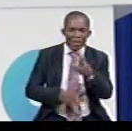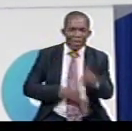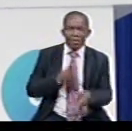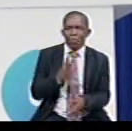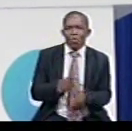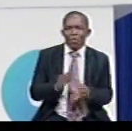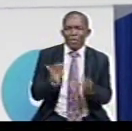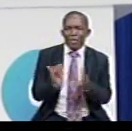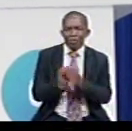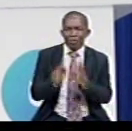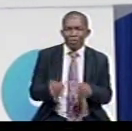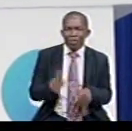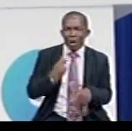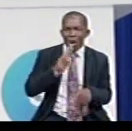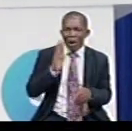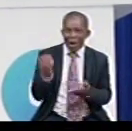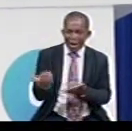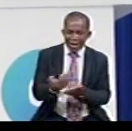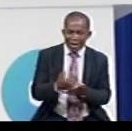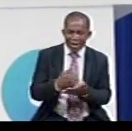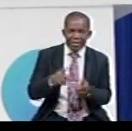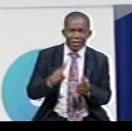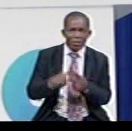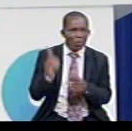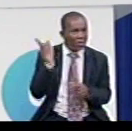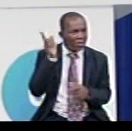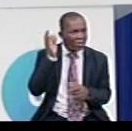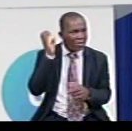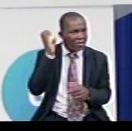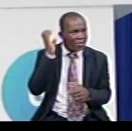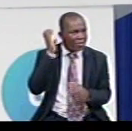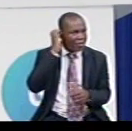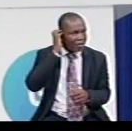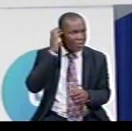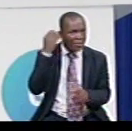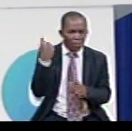gathered to listen to the word of God.